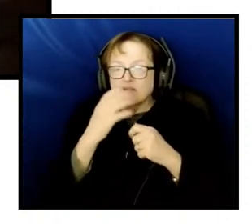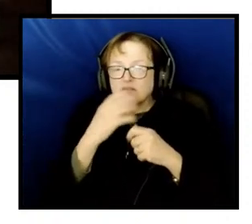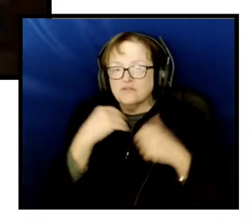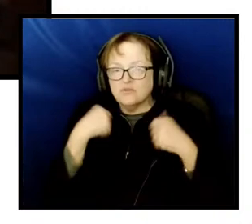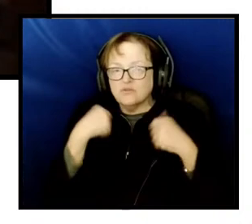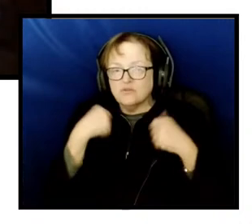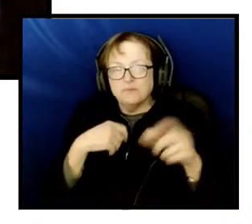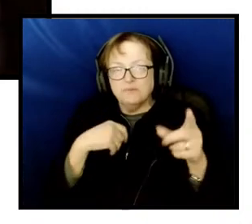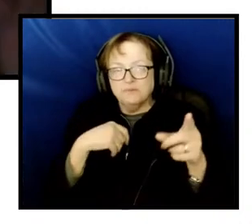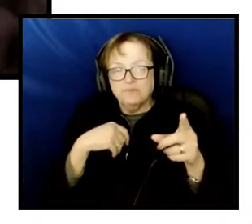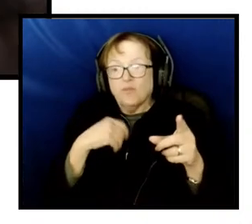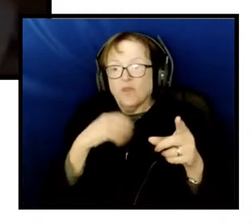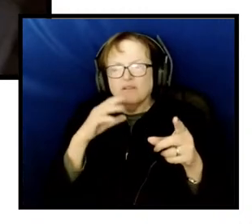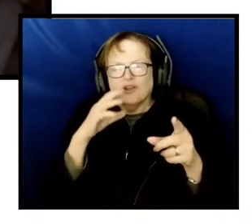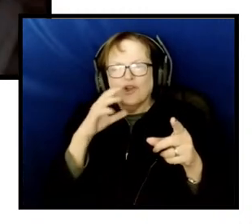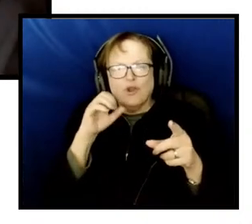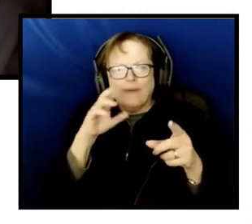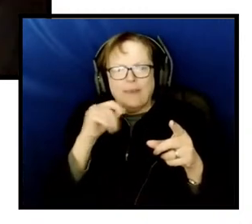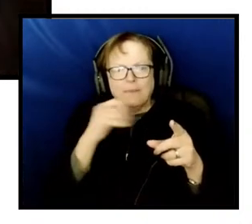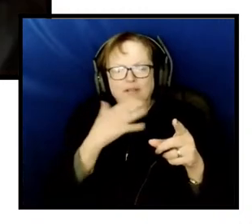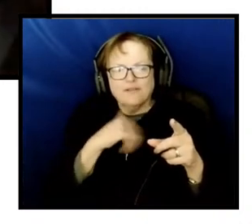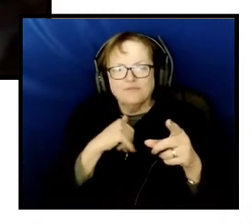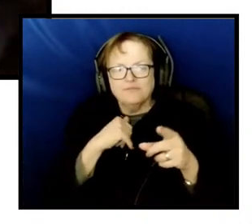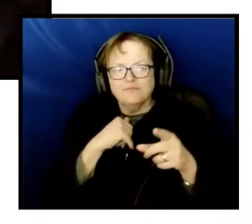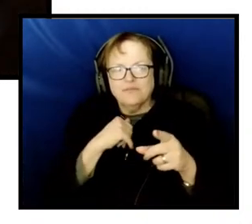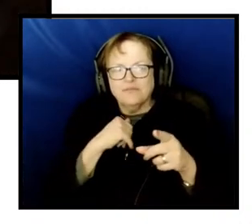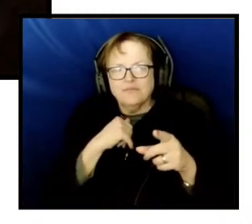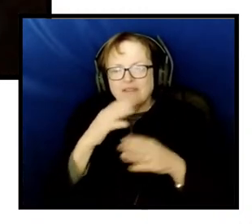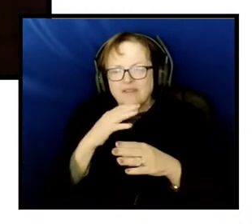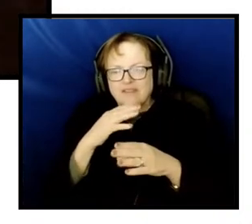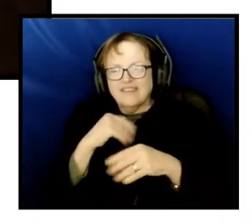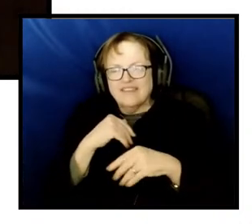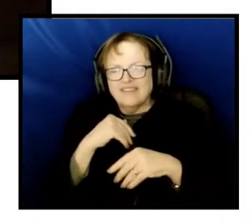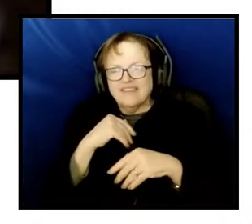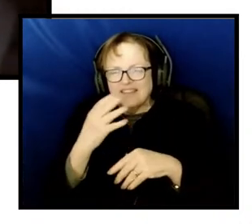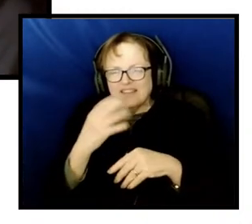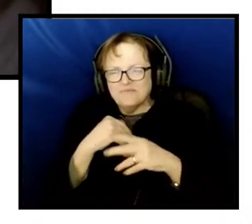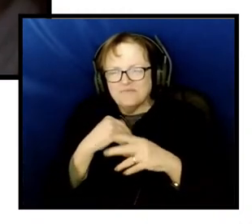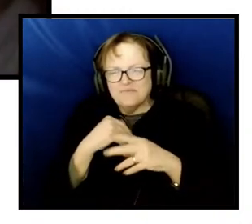Hi, my name is... Oh, sorry, go ahead. My pronouns are she and they.